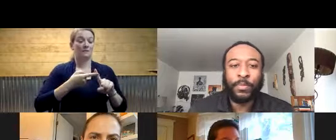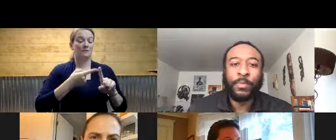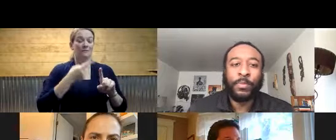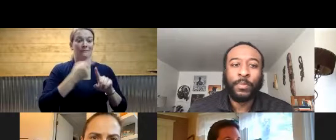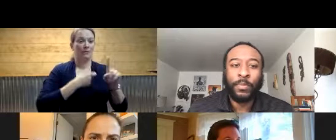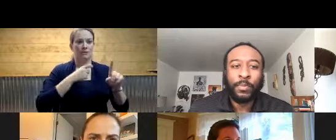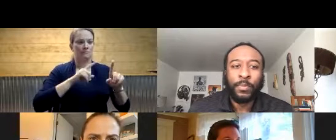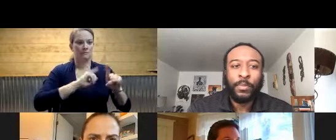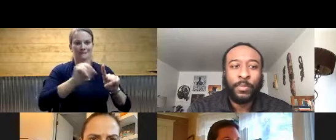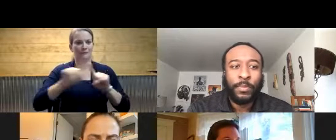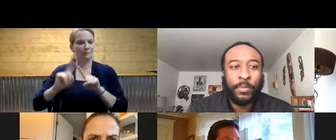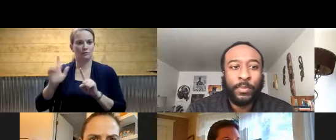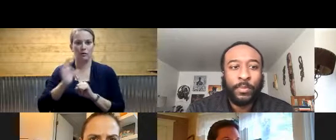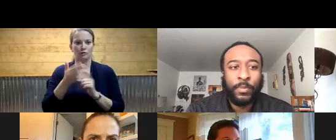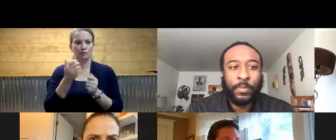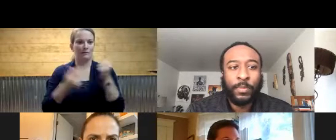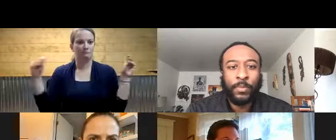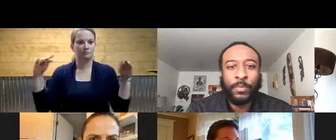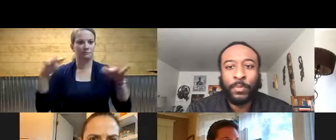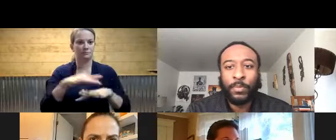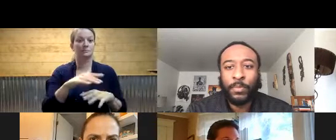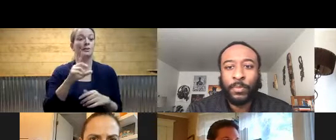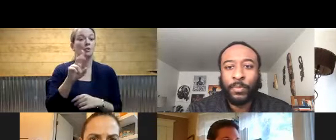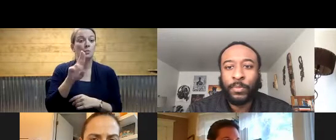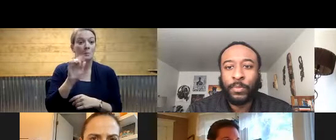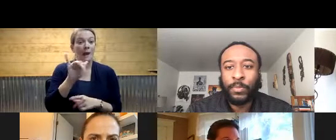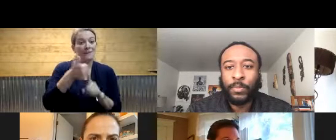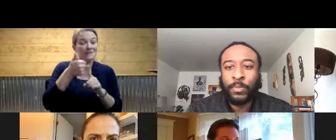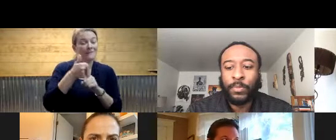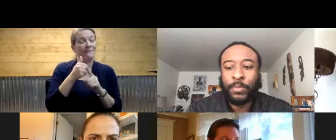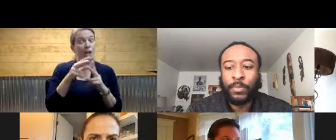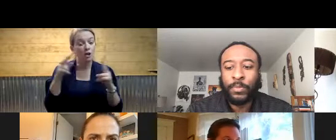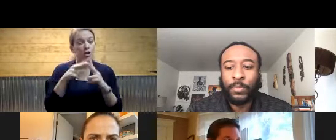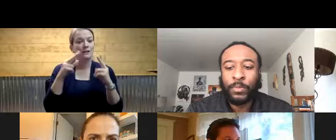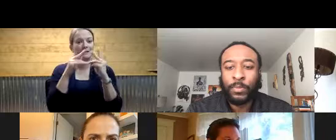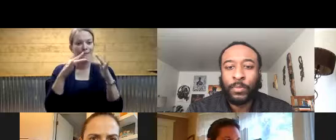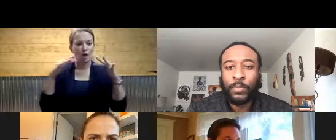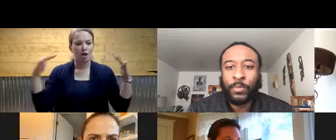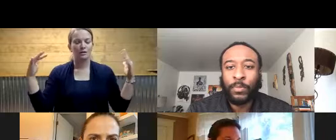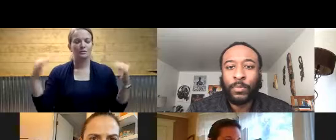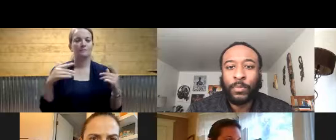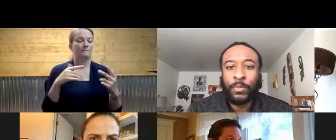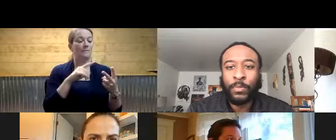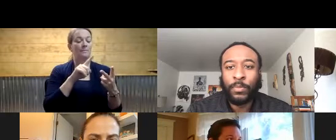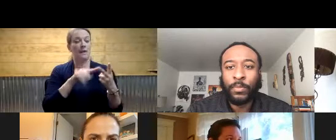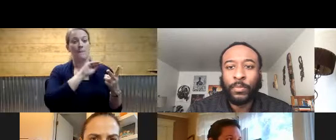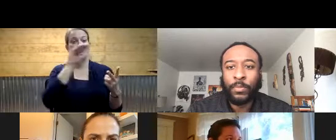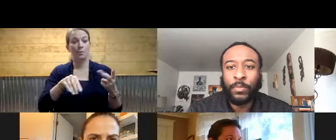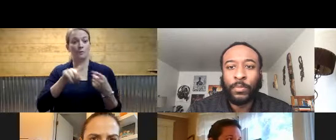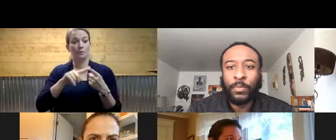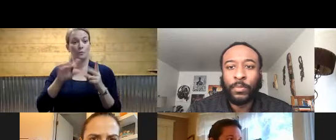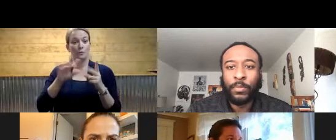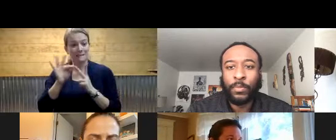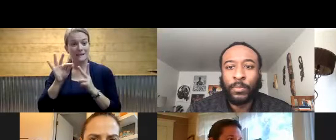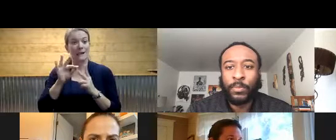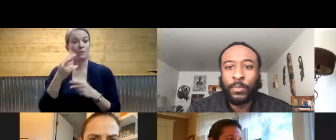from different cultures, since Dubai is so diverse. And then I moved to Pakistan for 2 years,